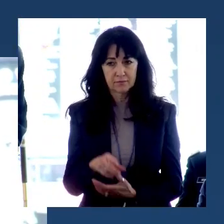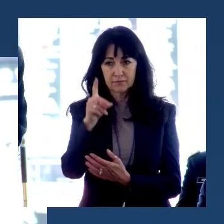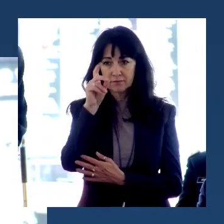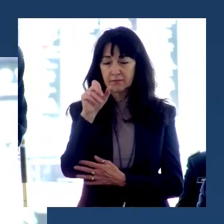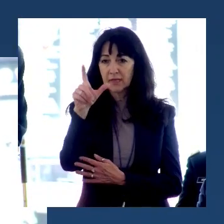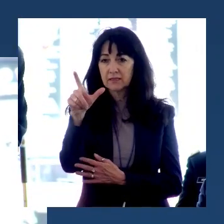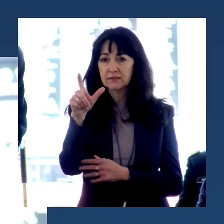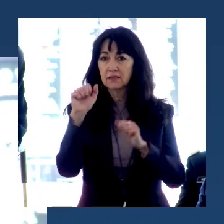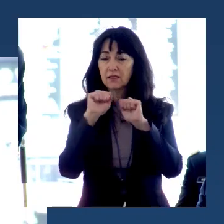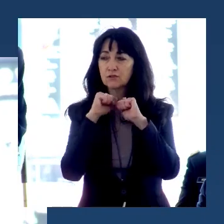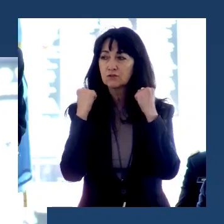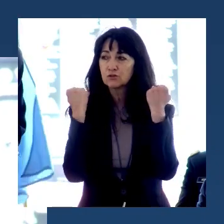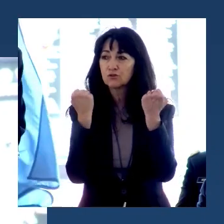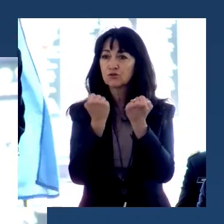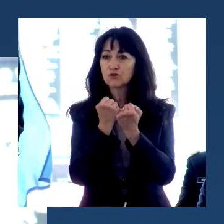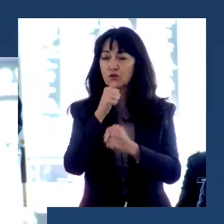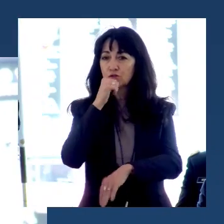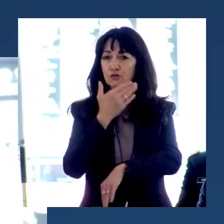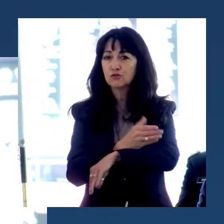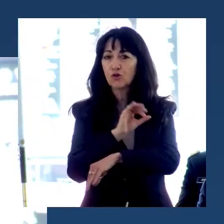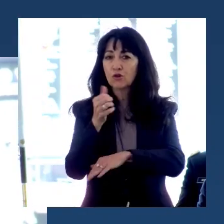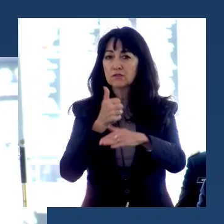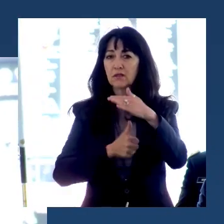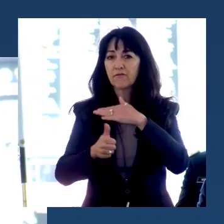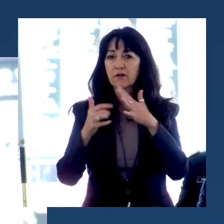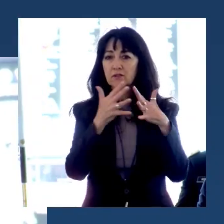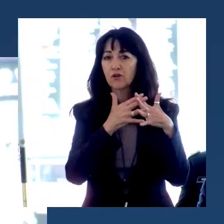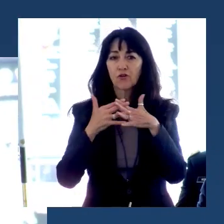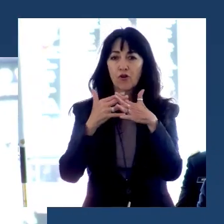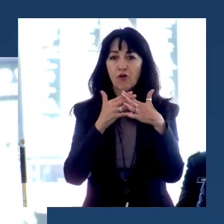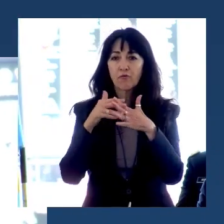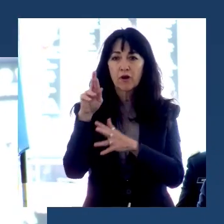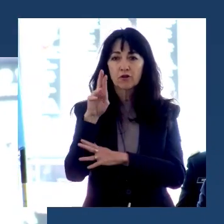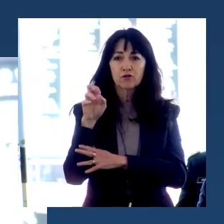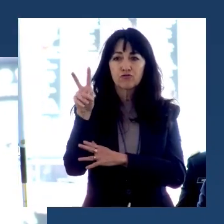Delaware Society, Daughters of the American Revolution,